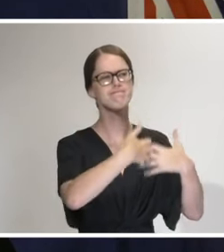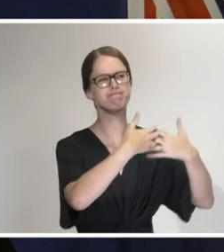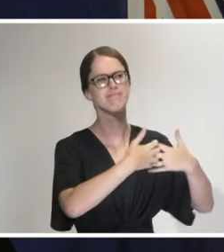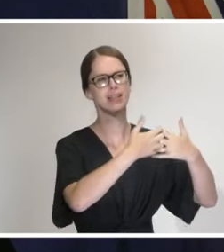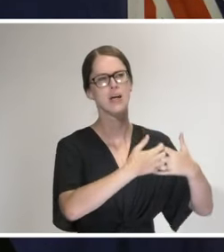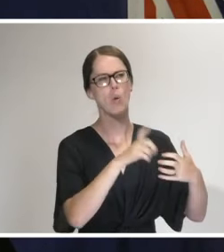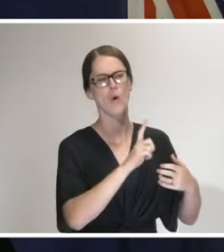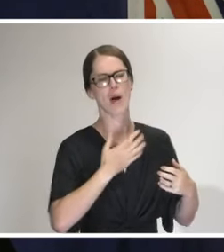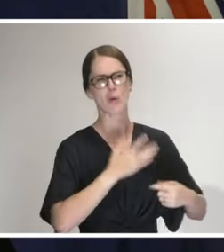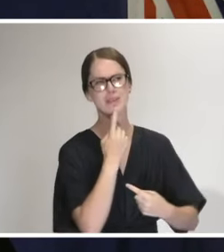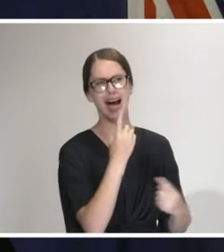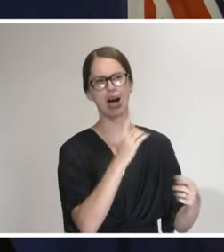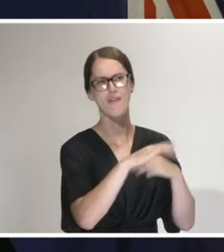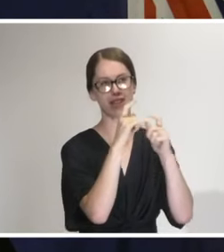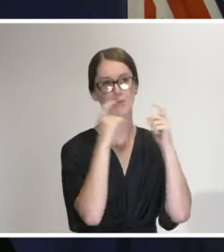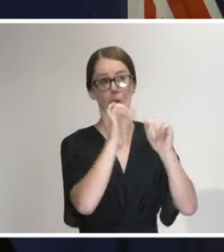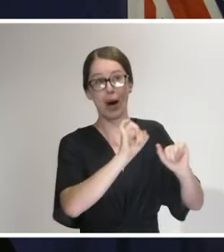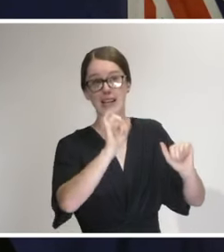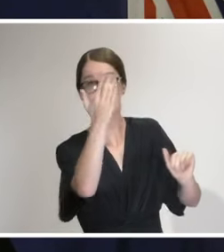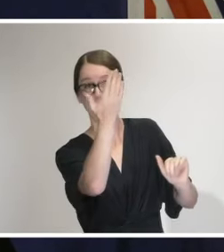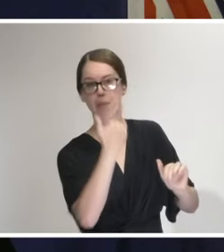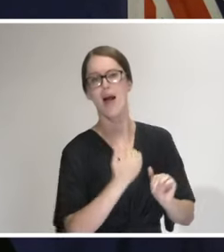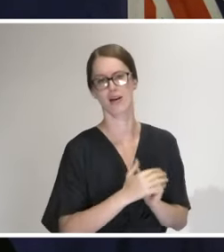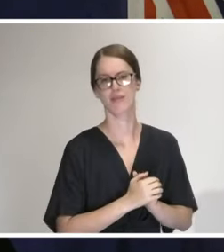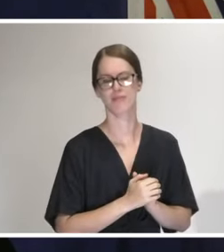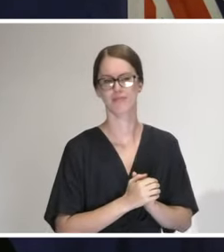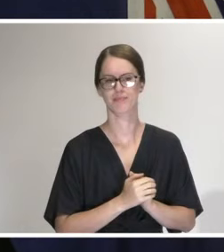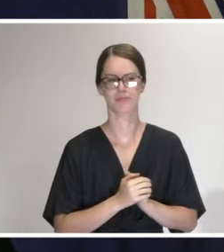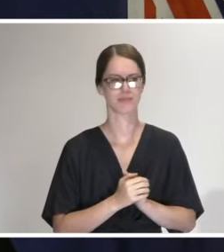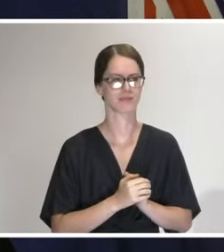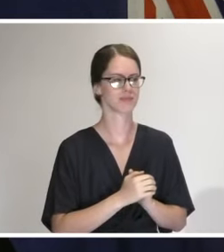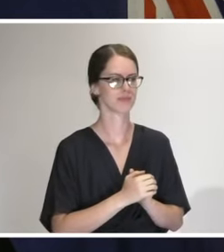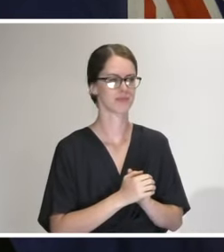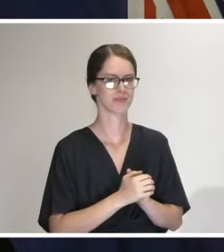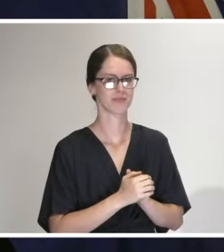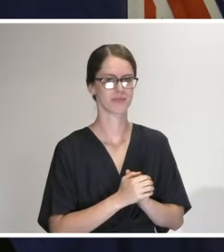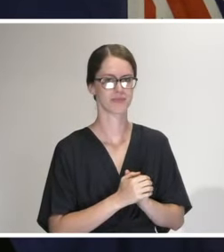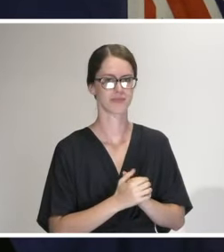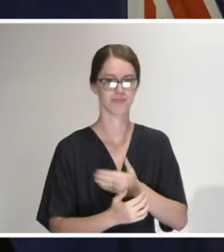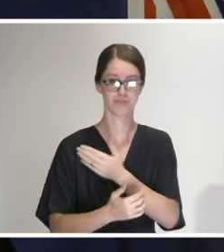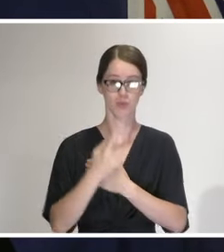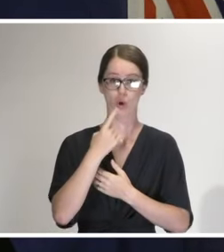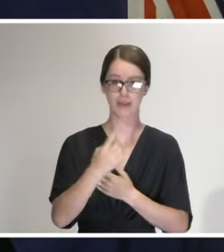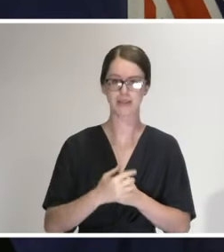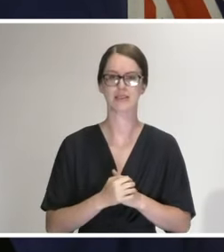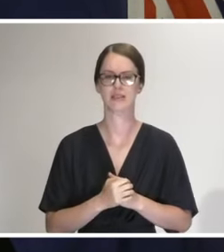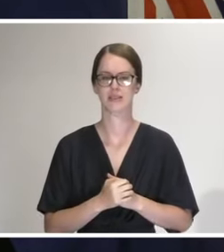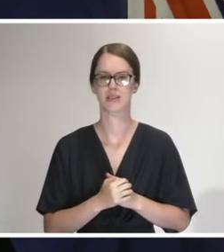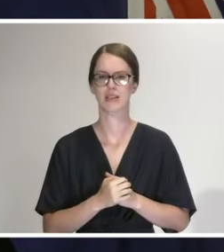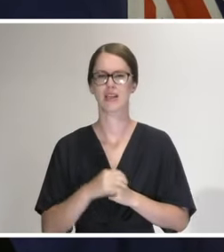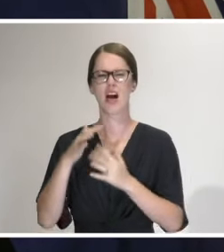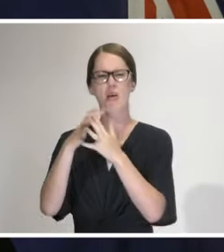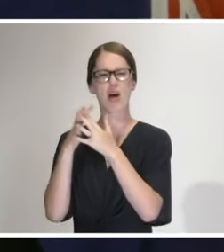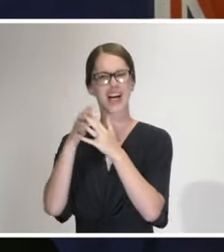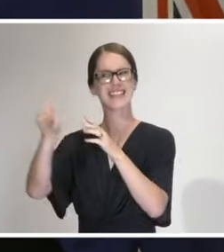message they would give out, and that's what we're waiting to see what they say. And just to comment on that particular issue, recall that the USA is in a very